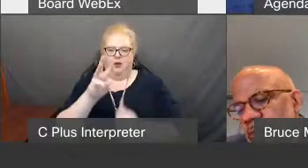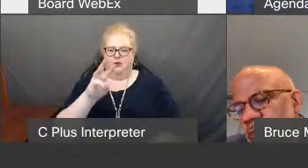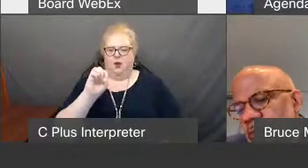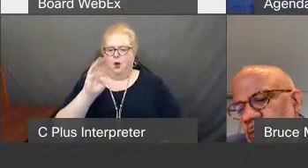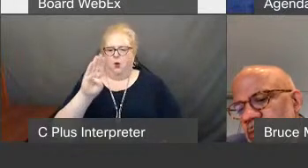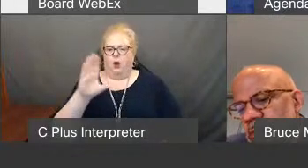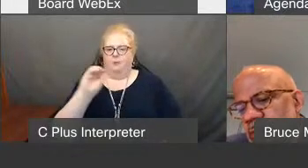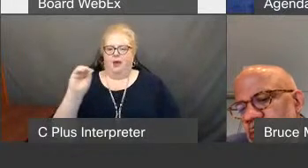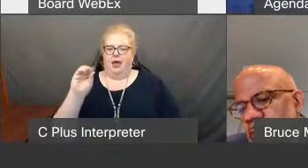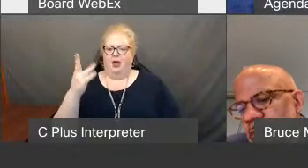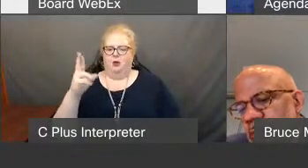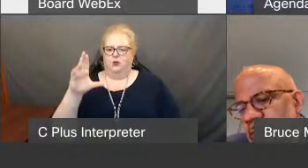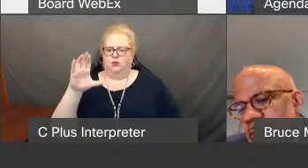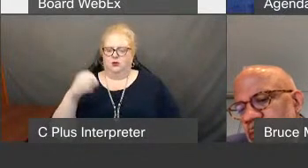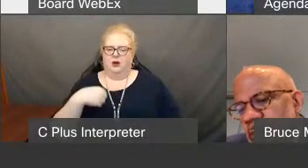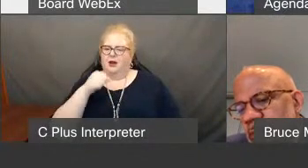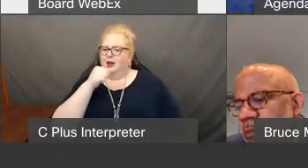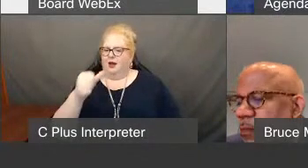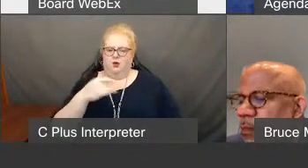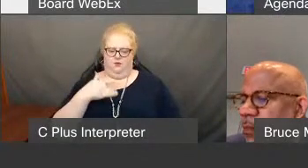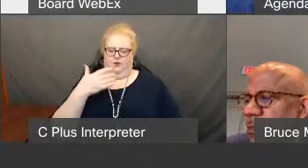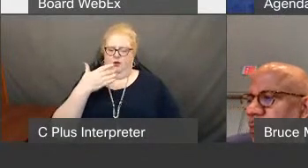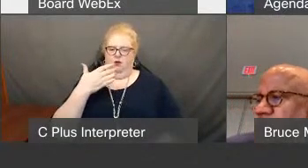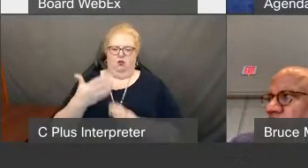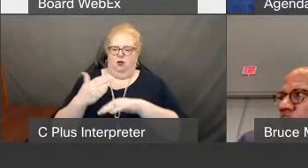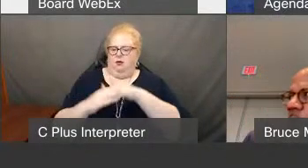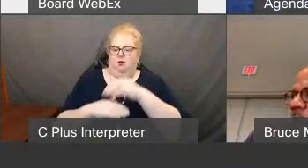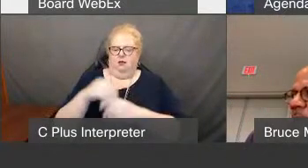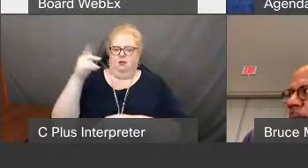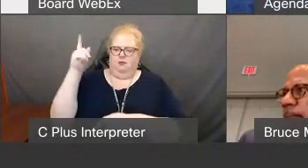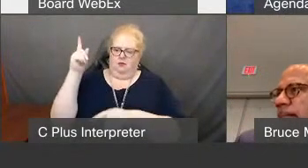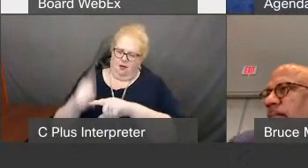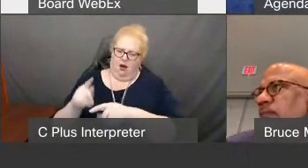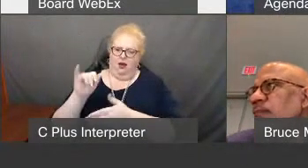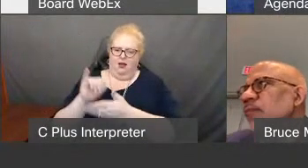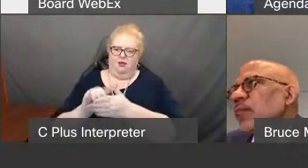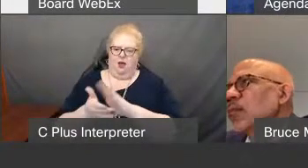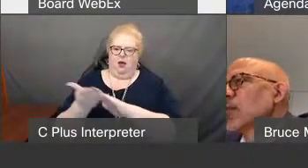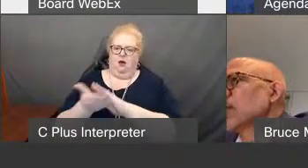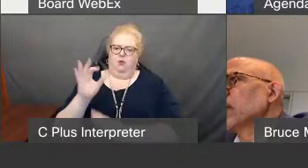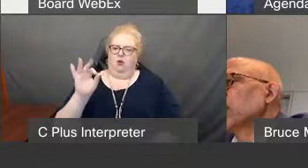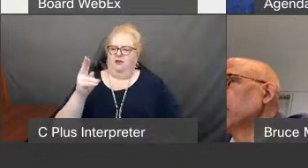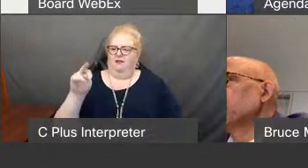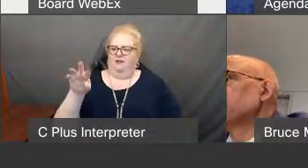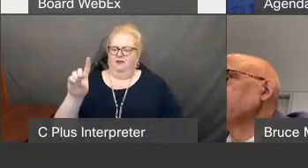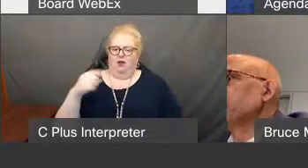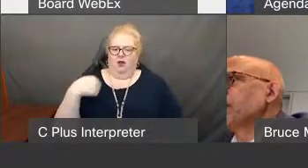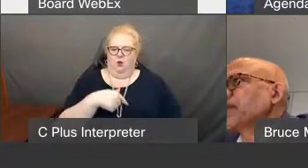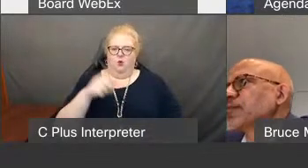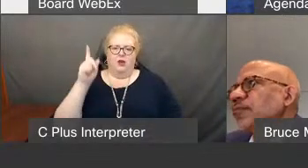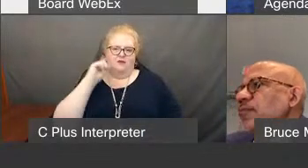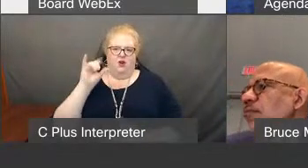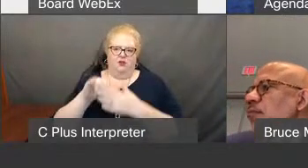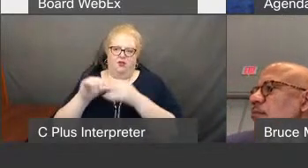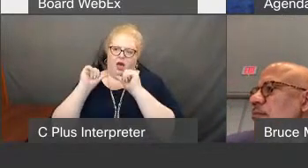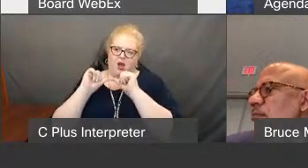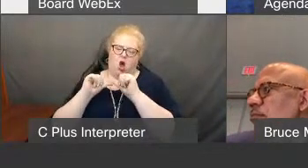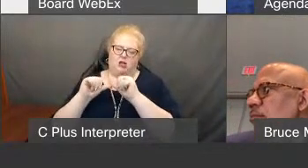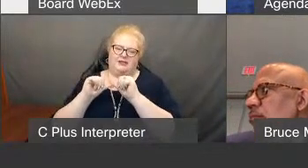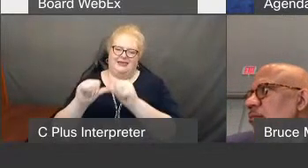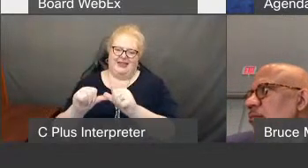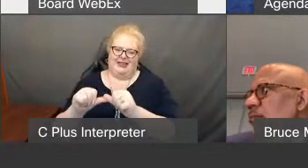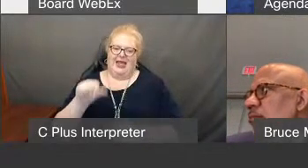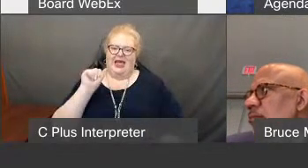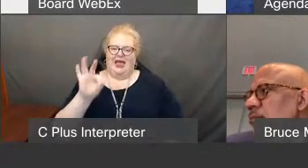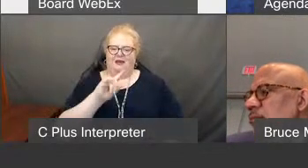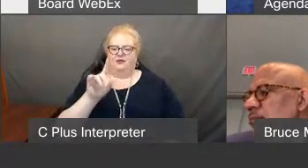don't feel comfortable cutting their operating fund. That seems to be the constant thing we've heard since I've been on this board. And if the zoo can't go out